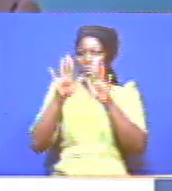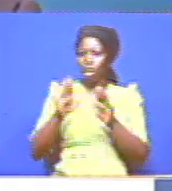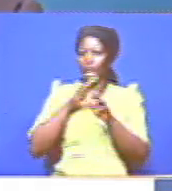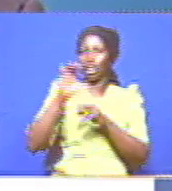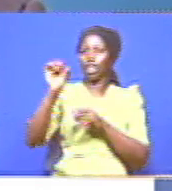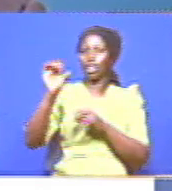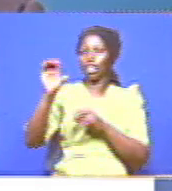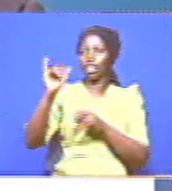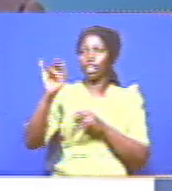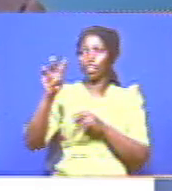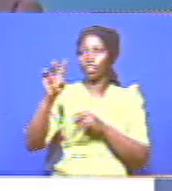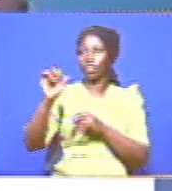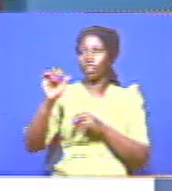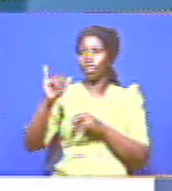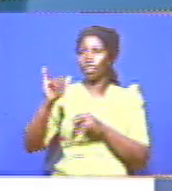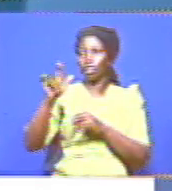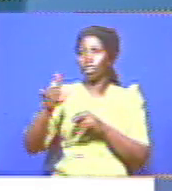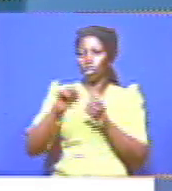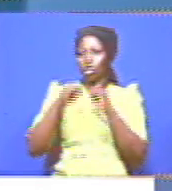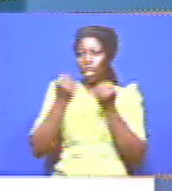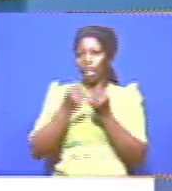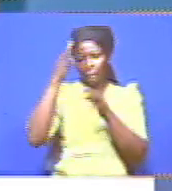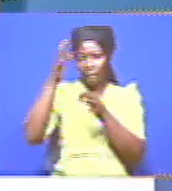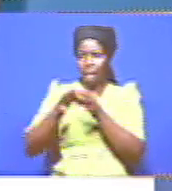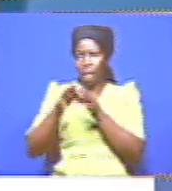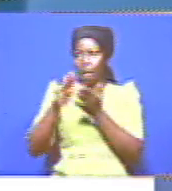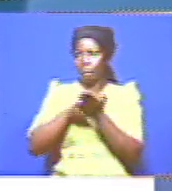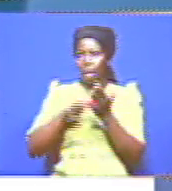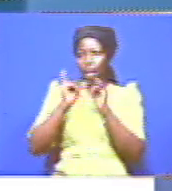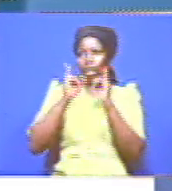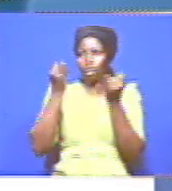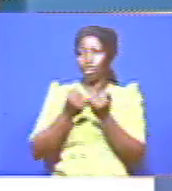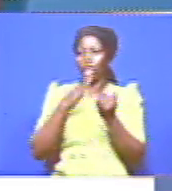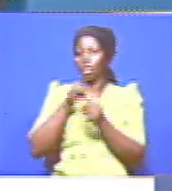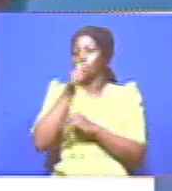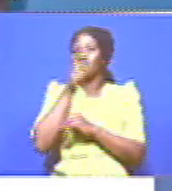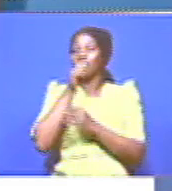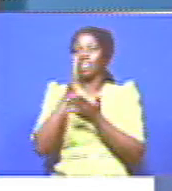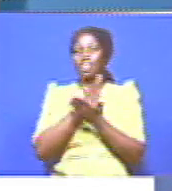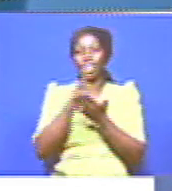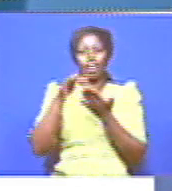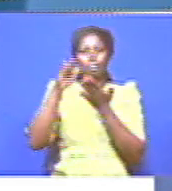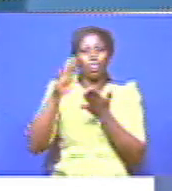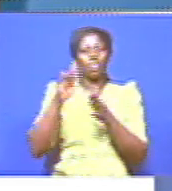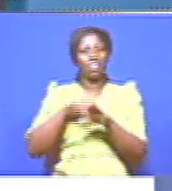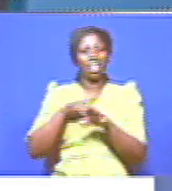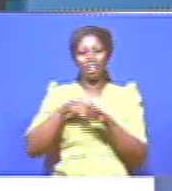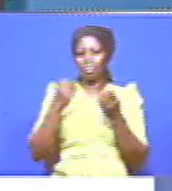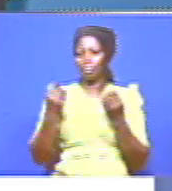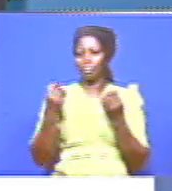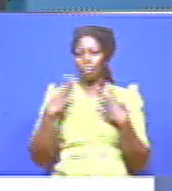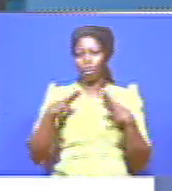society, faith-based institutions, the private sector. Many a time people think corruption is within the public sector.